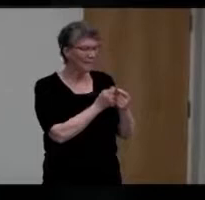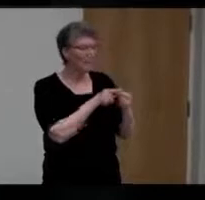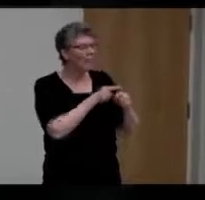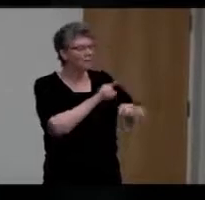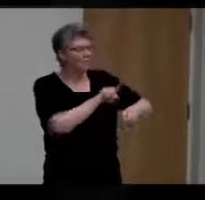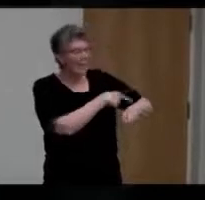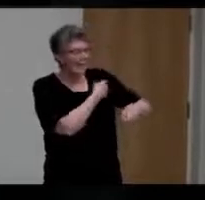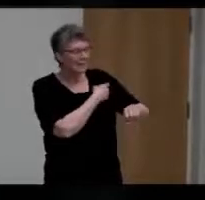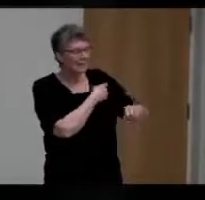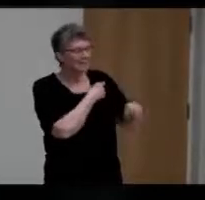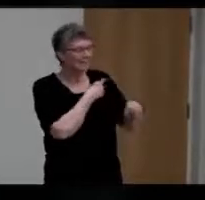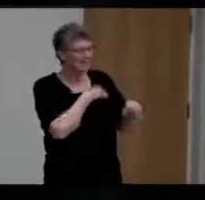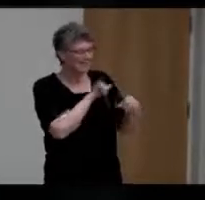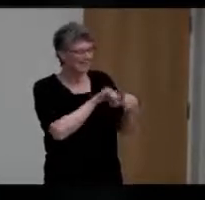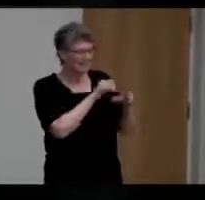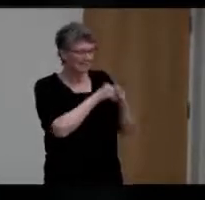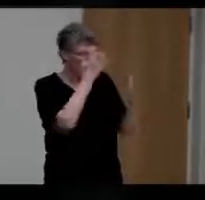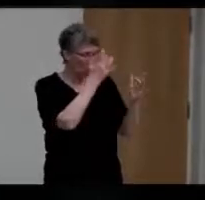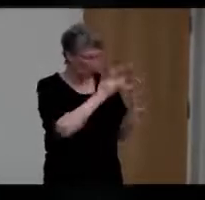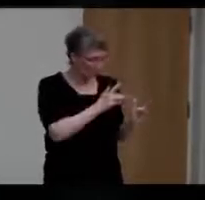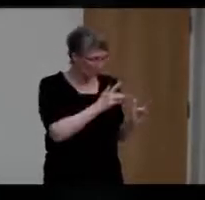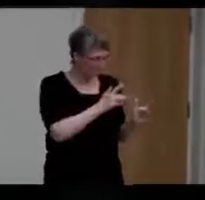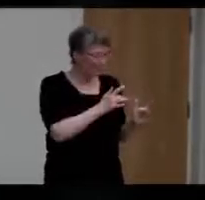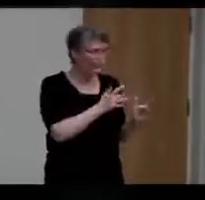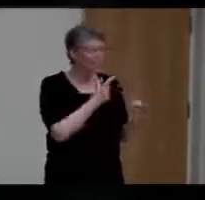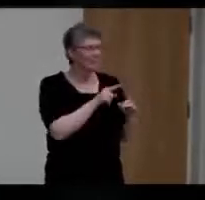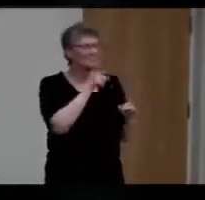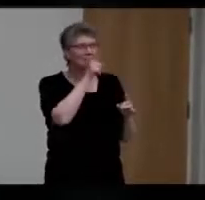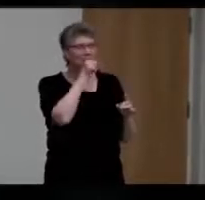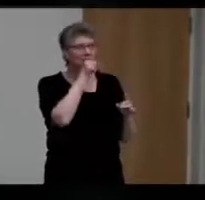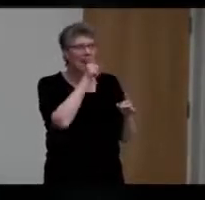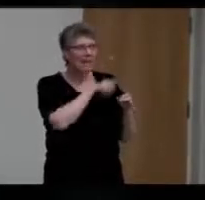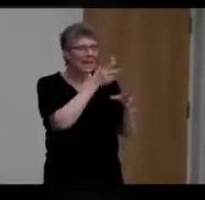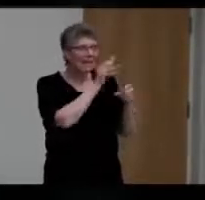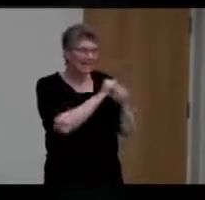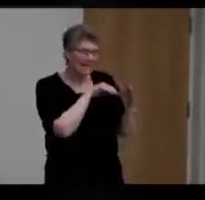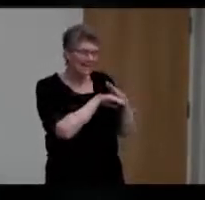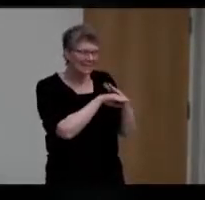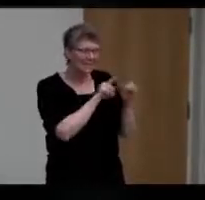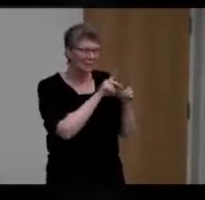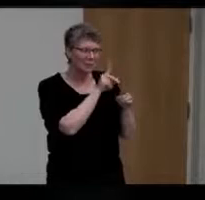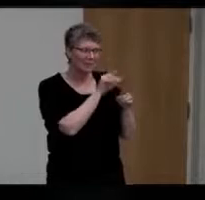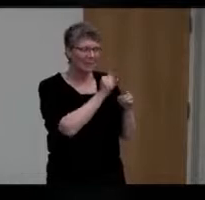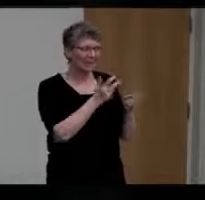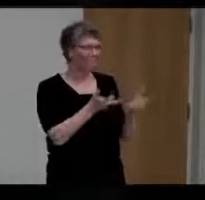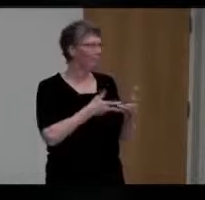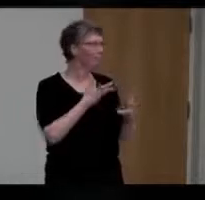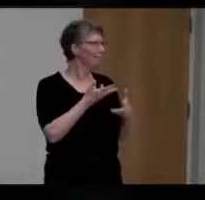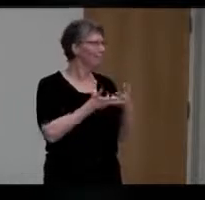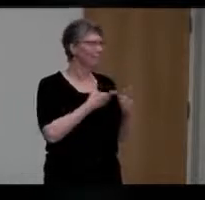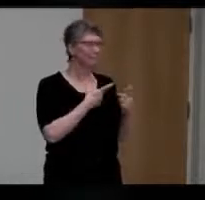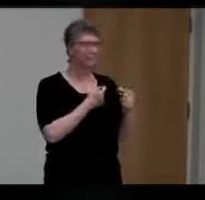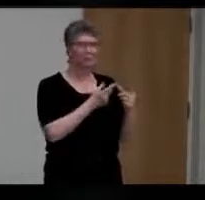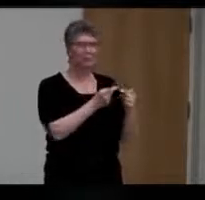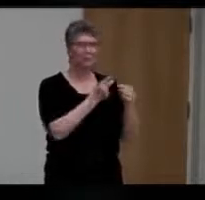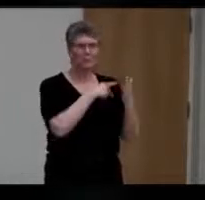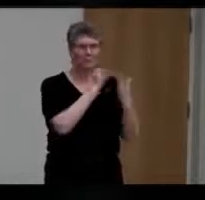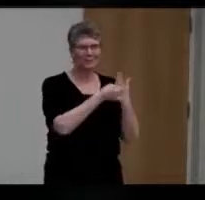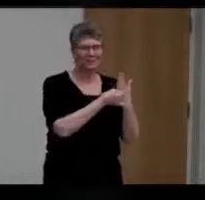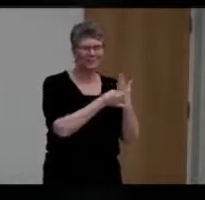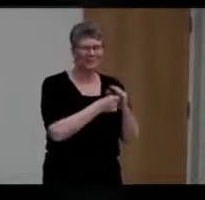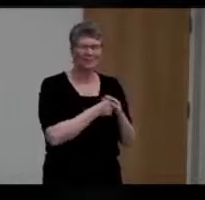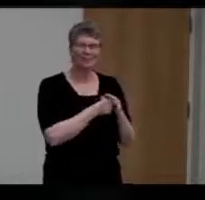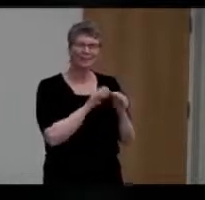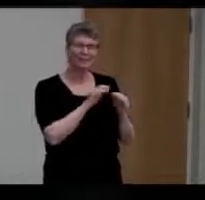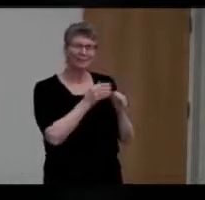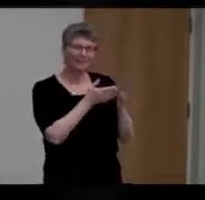can't get access to the data. They won't give me access to the data. And every time I ask, they say, well, the Alberta's